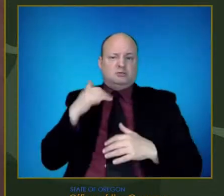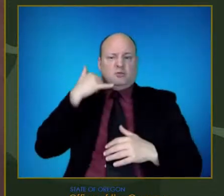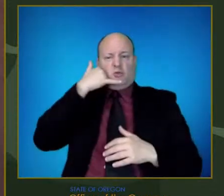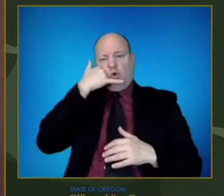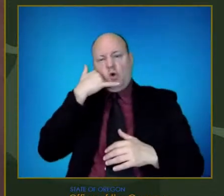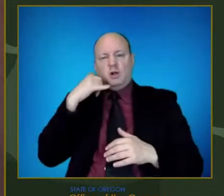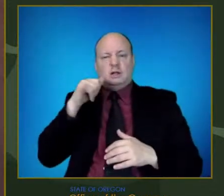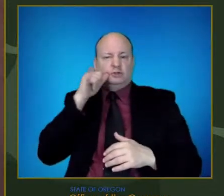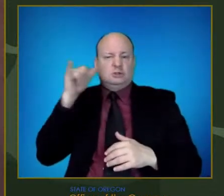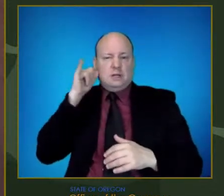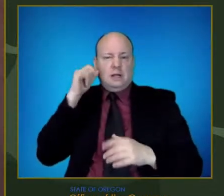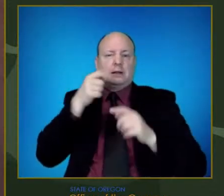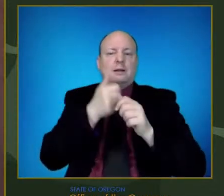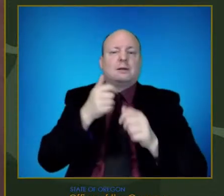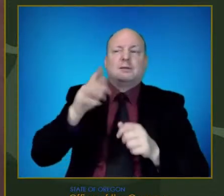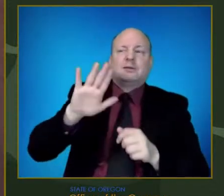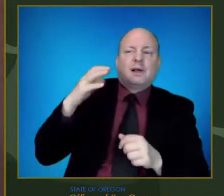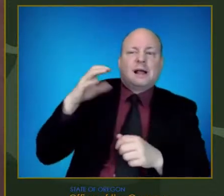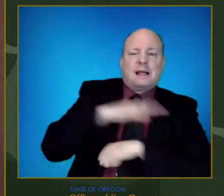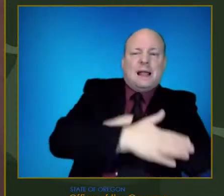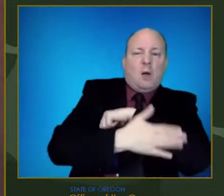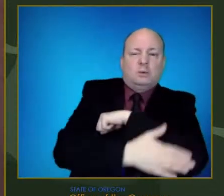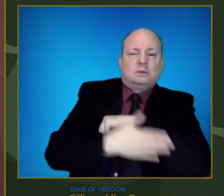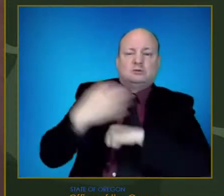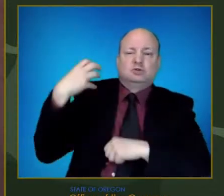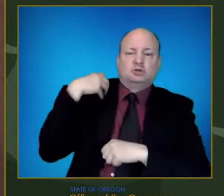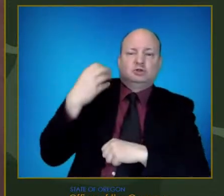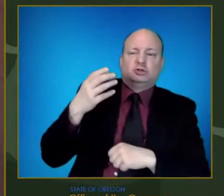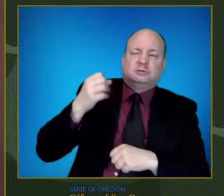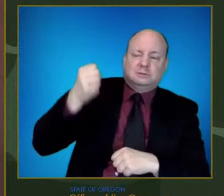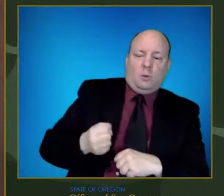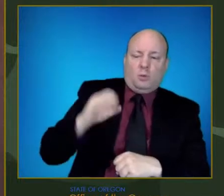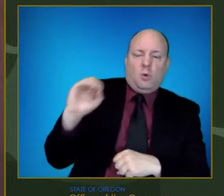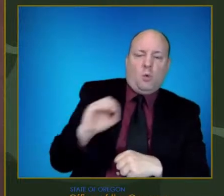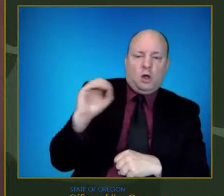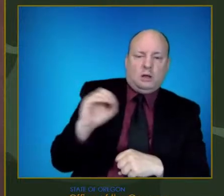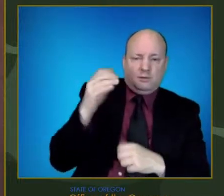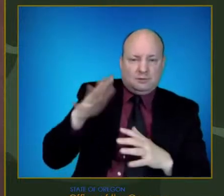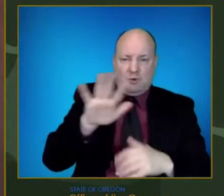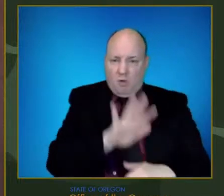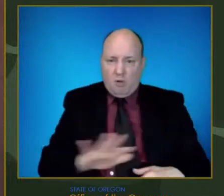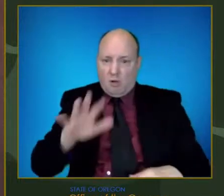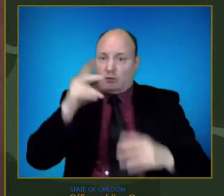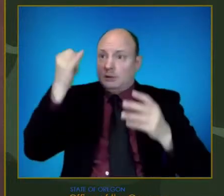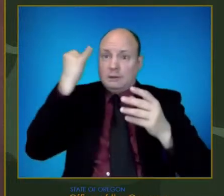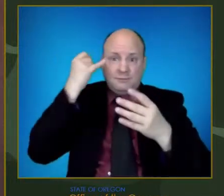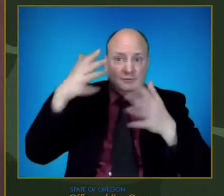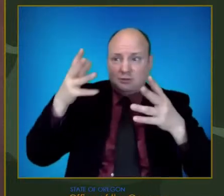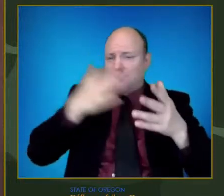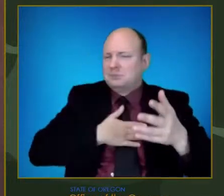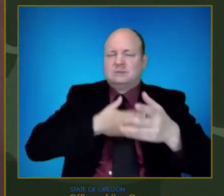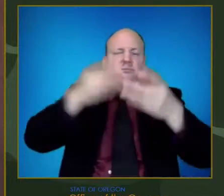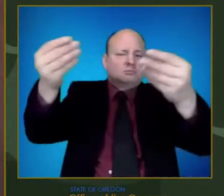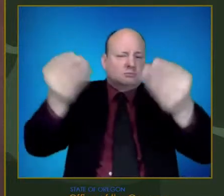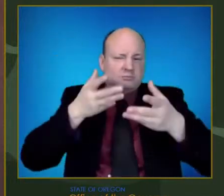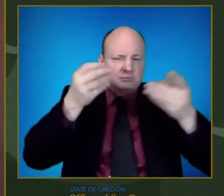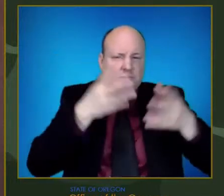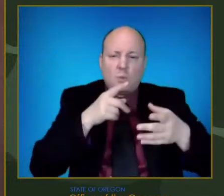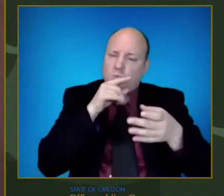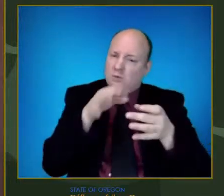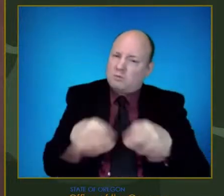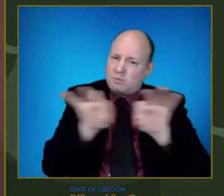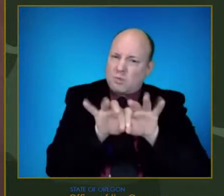county. We'll continue to take that input. We want to make sure that we keep people safe, that we reduce